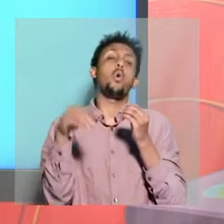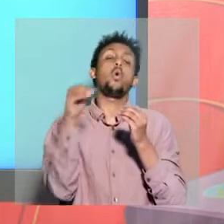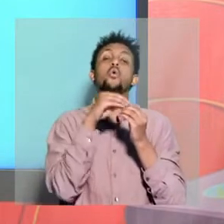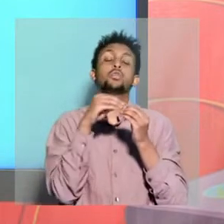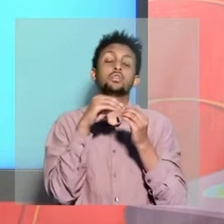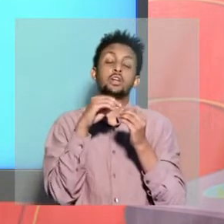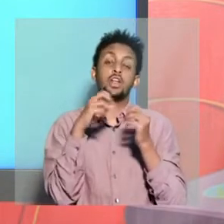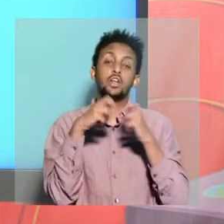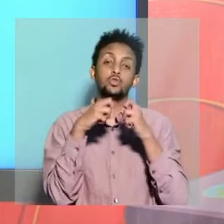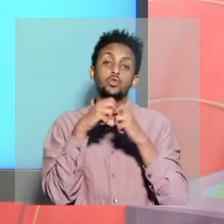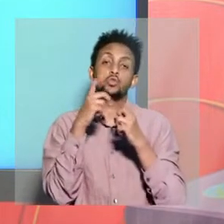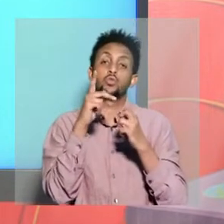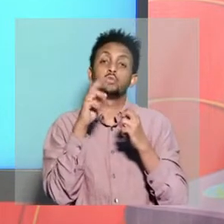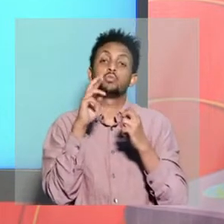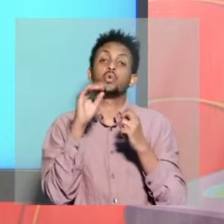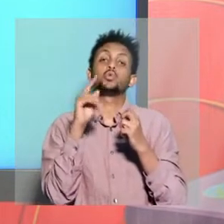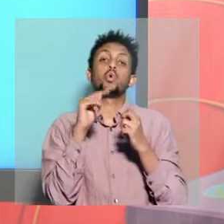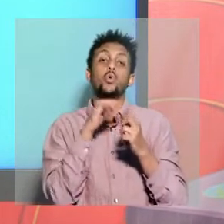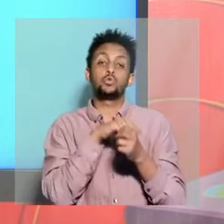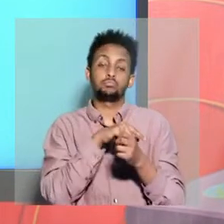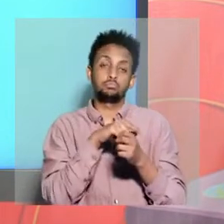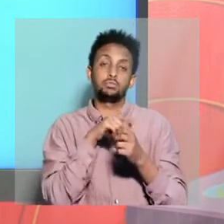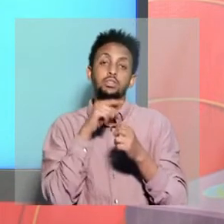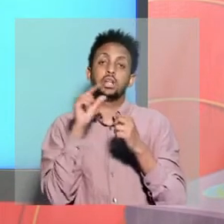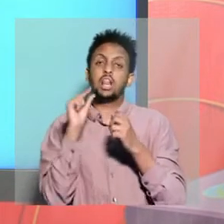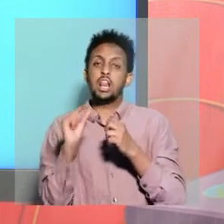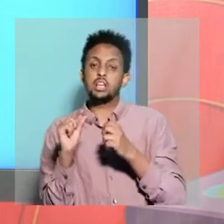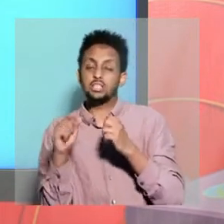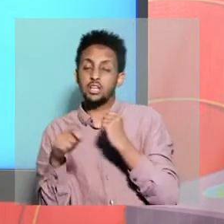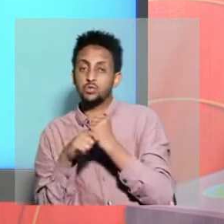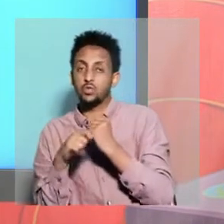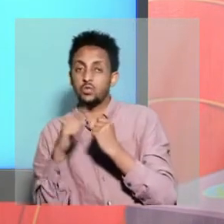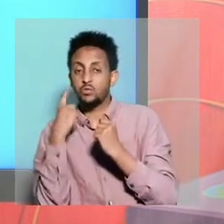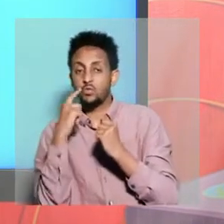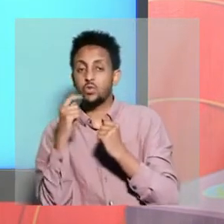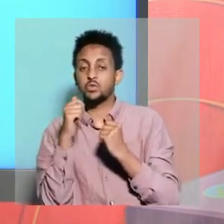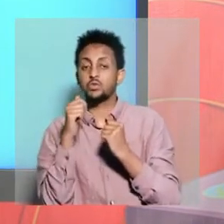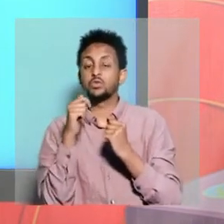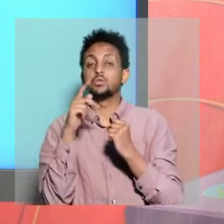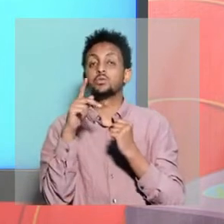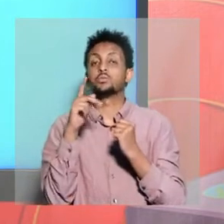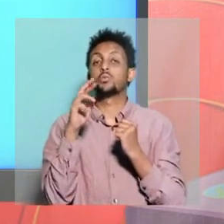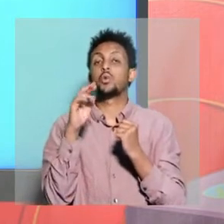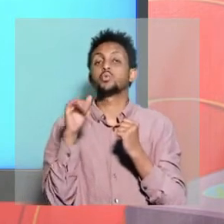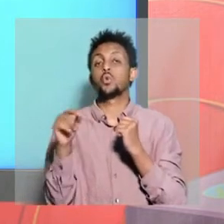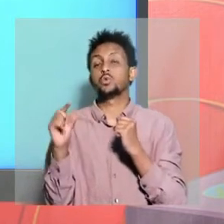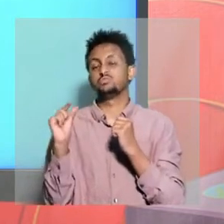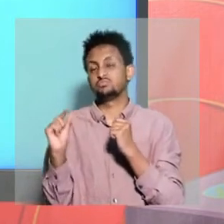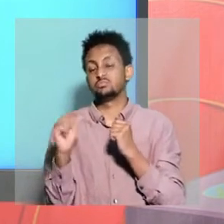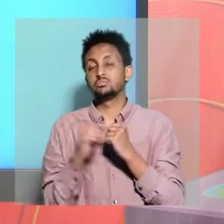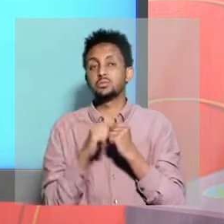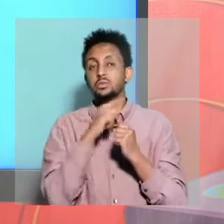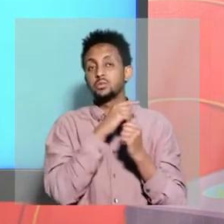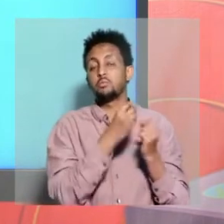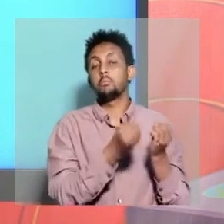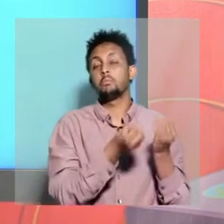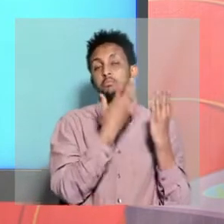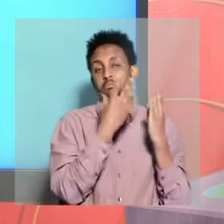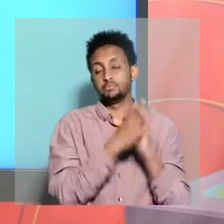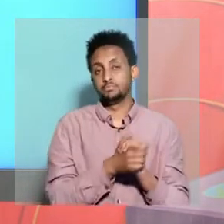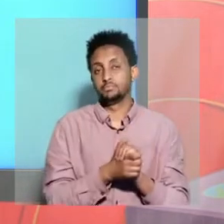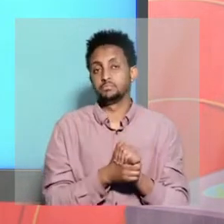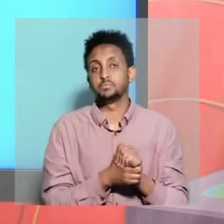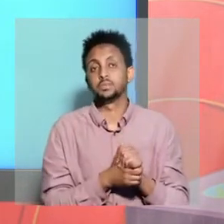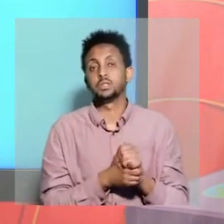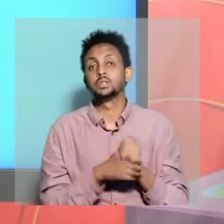than protons, and positively charged body consists less number of electrons than protons. It's possible to convert one into the other.